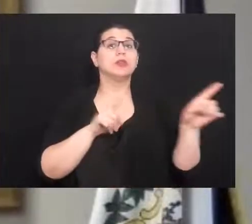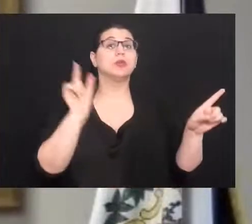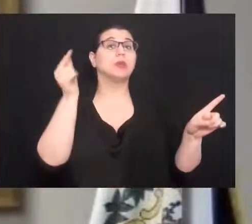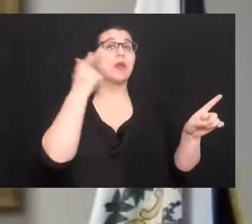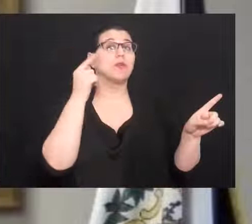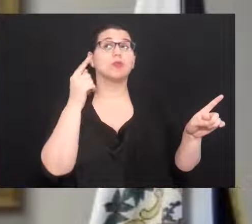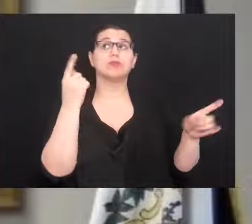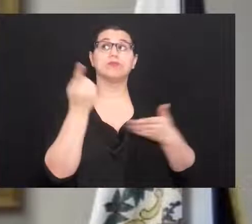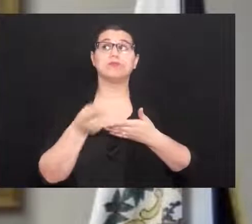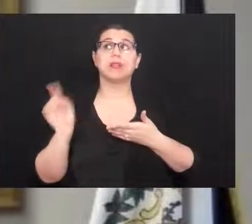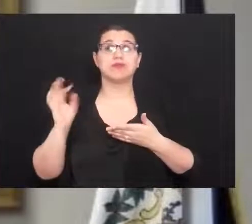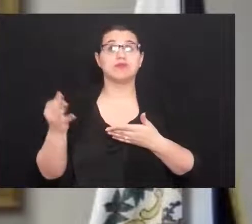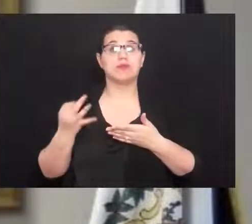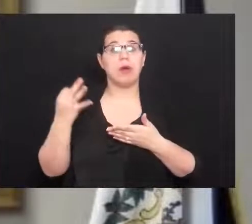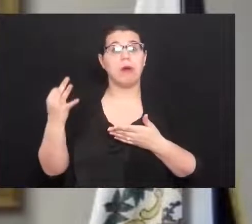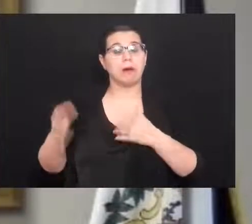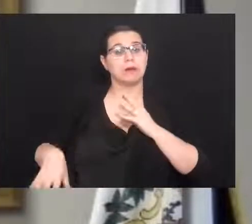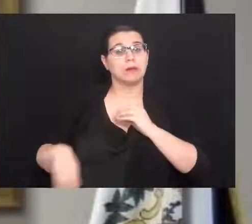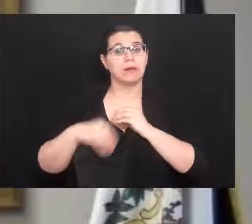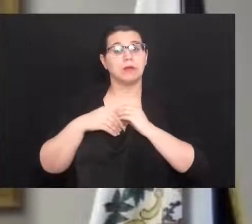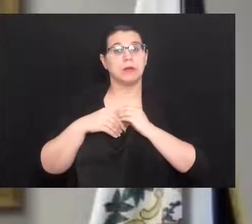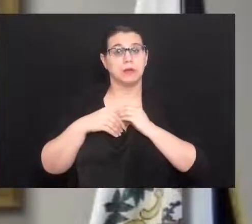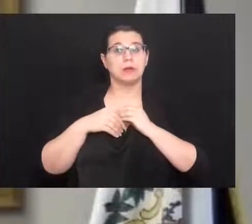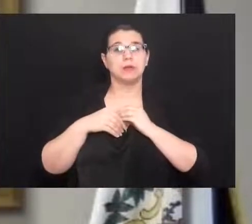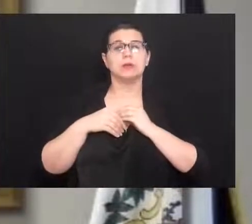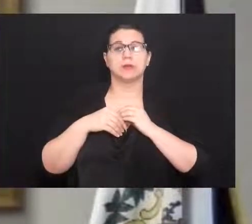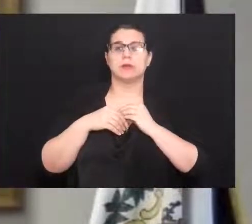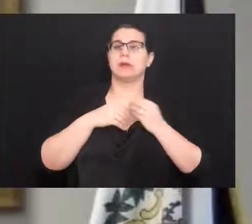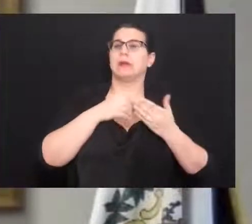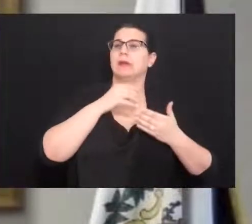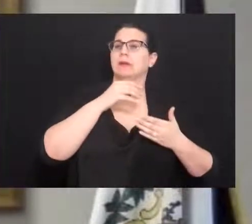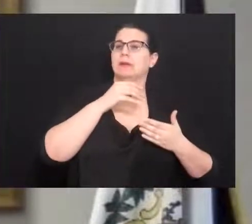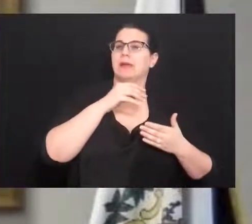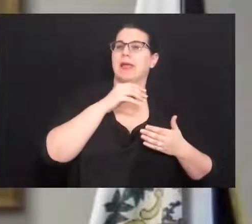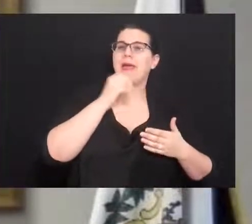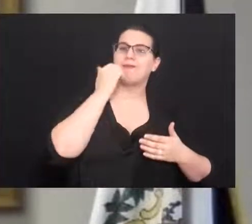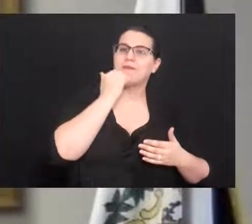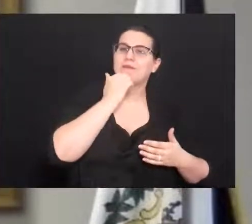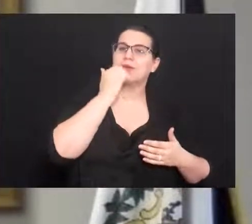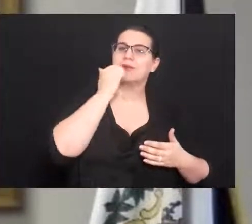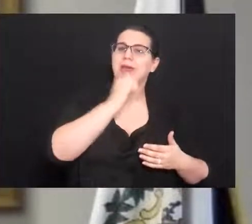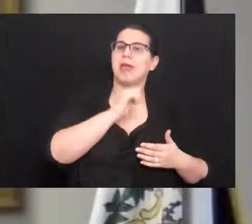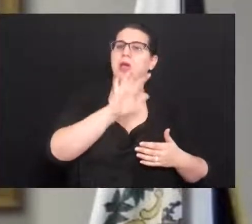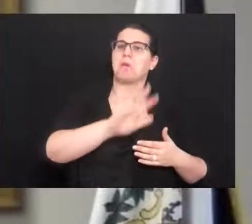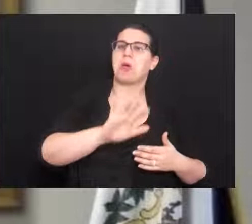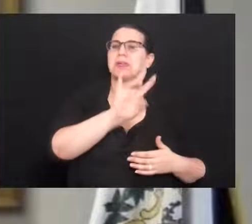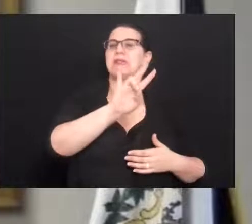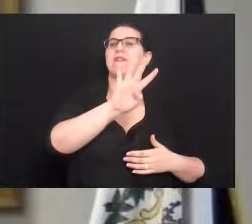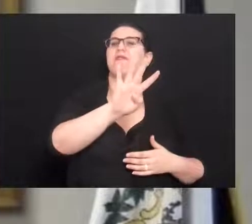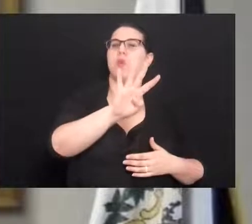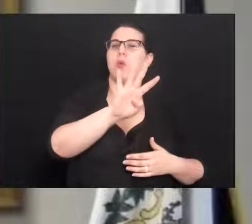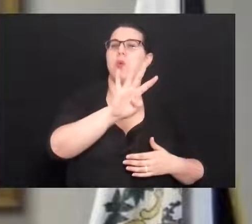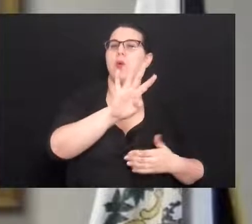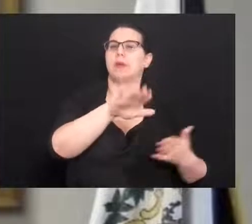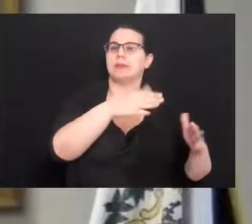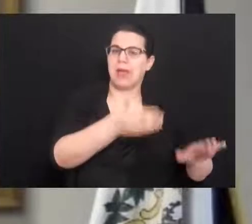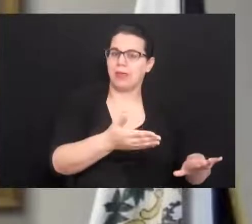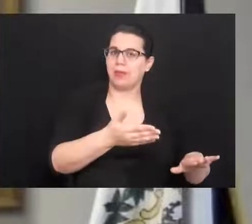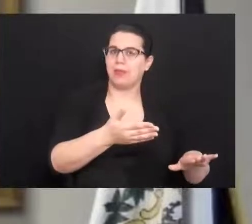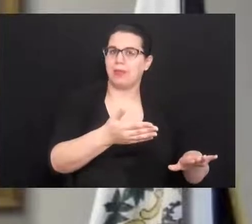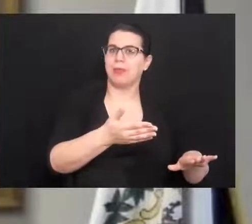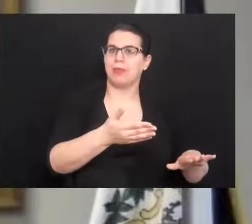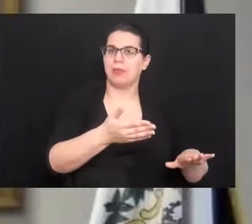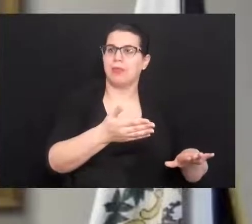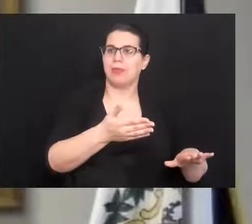on Friday, the average age of 74 deaths. That's the cumulative age of deaths since this